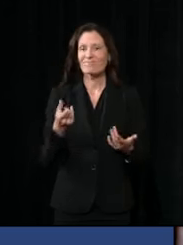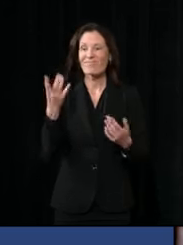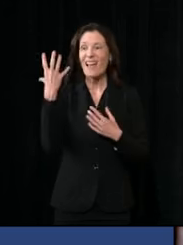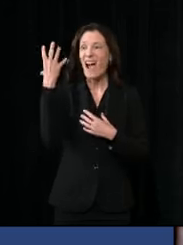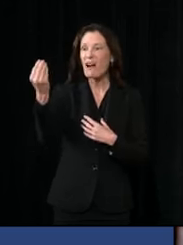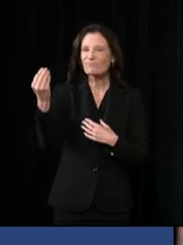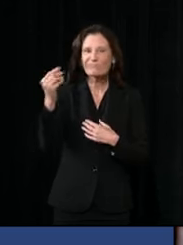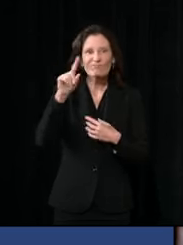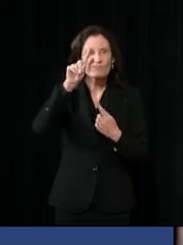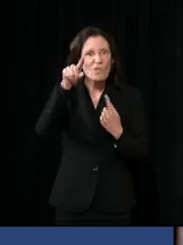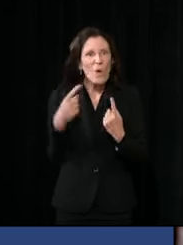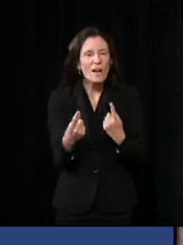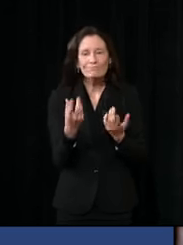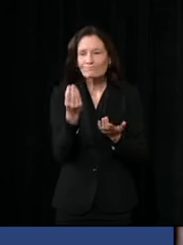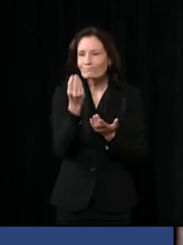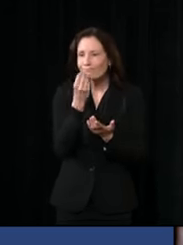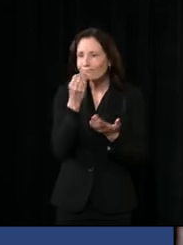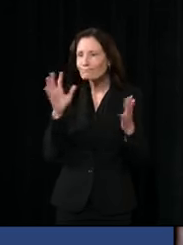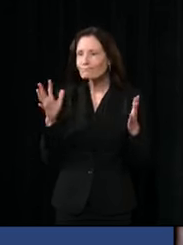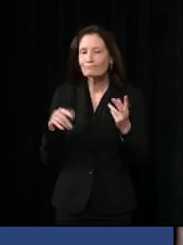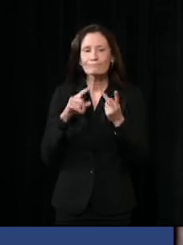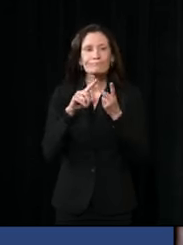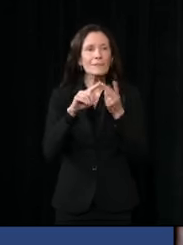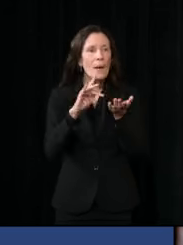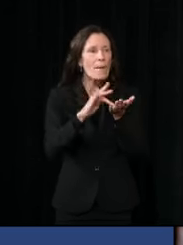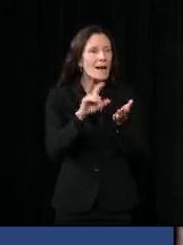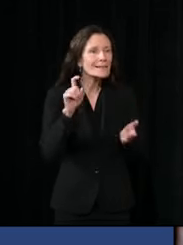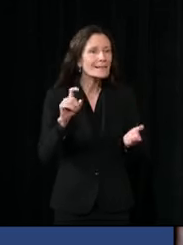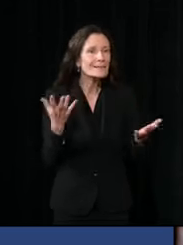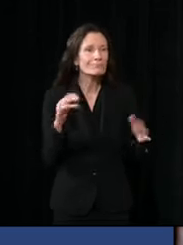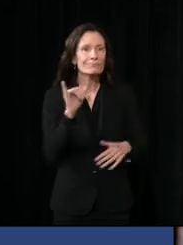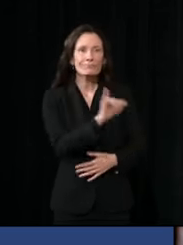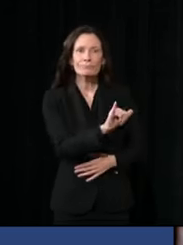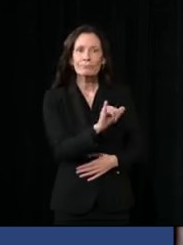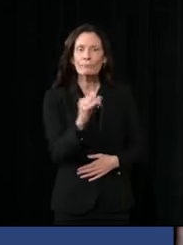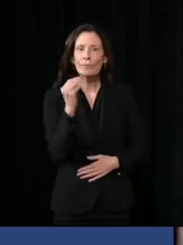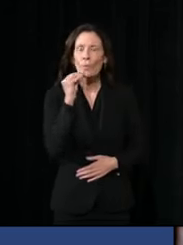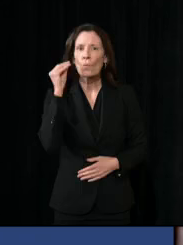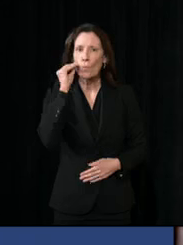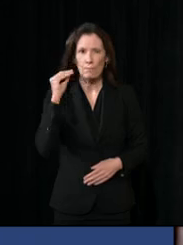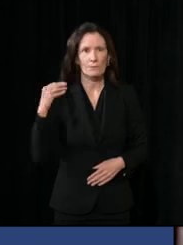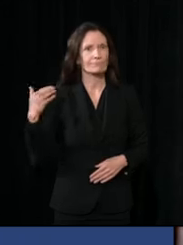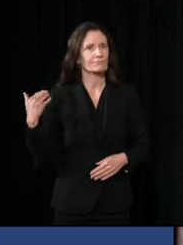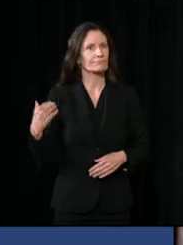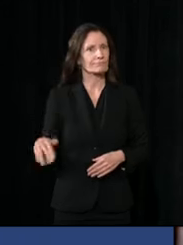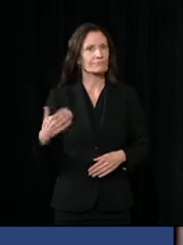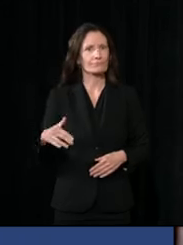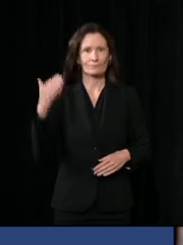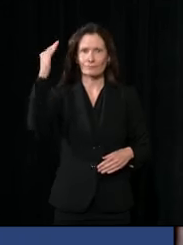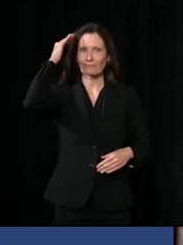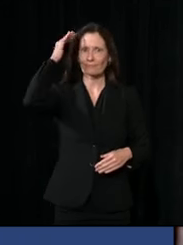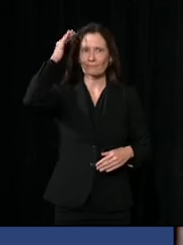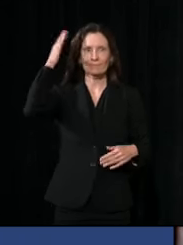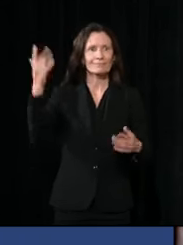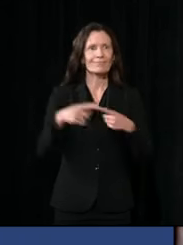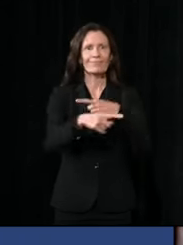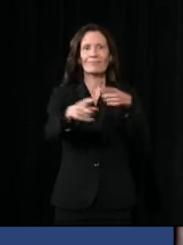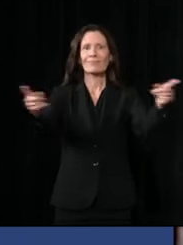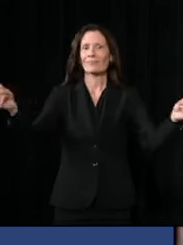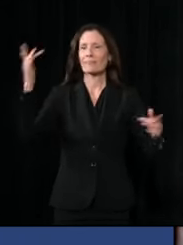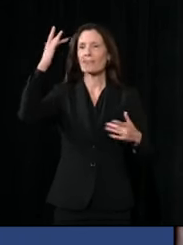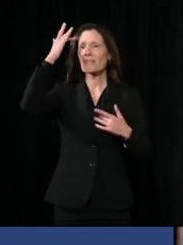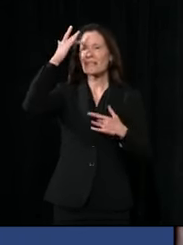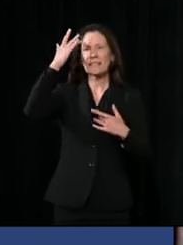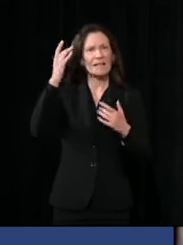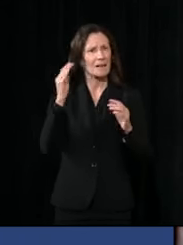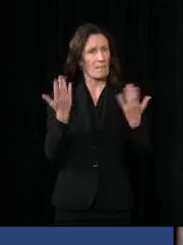security and safety for those who have been otherwise or would otherwise have been afflicted by this virus. We have not had the